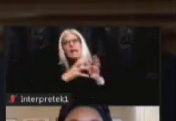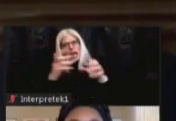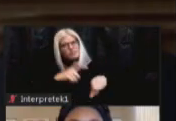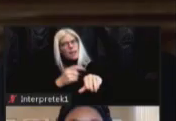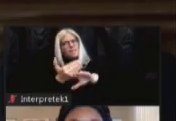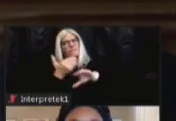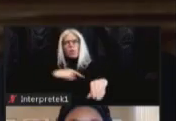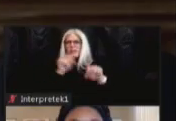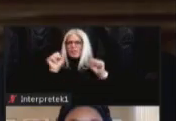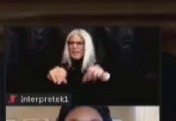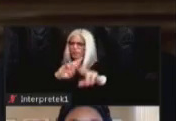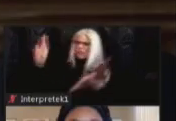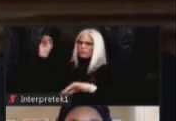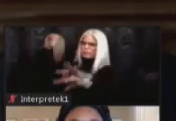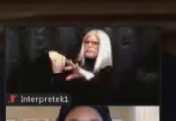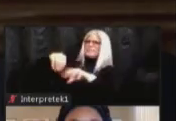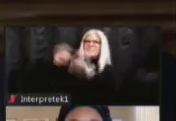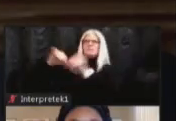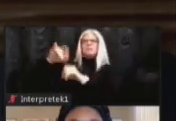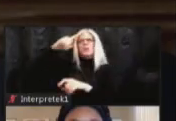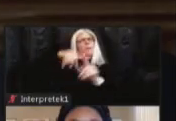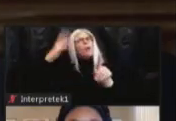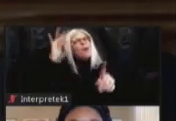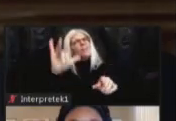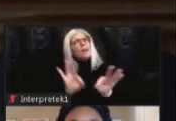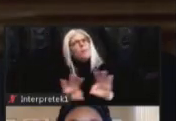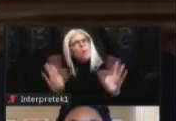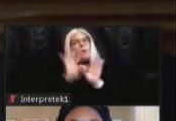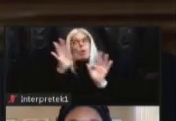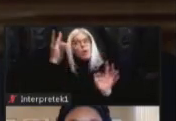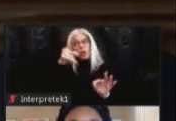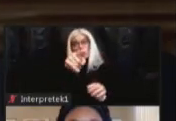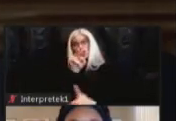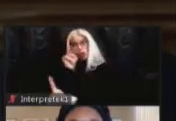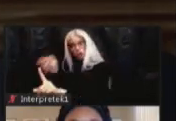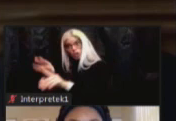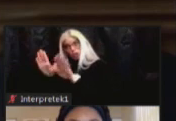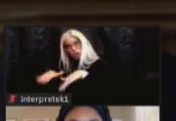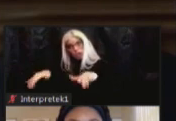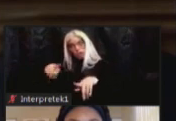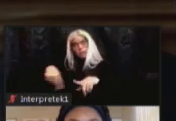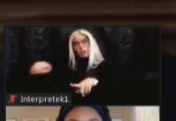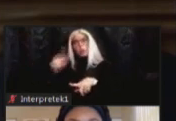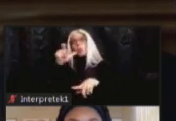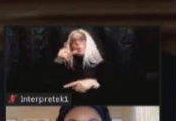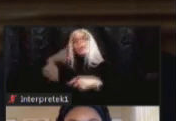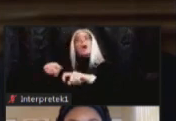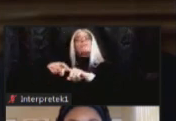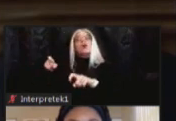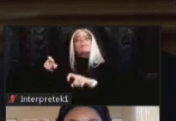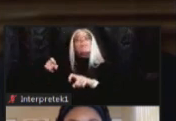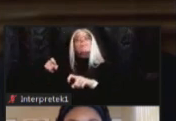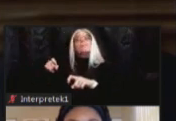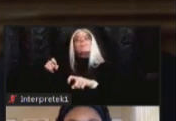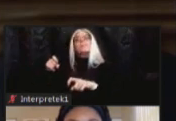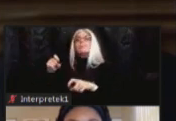the reason it's so important is when you look at children who come from means, they actually have